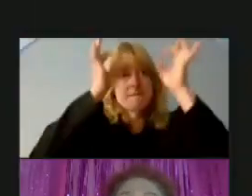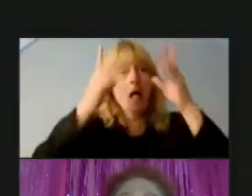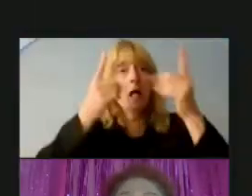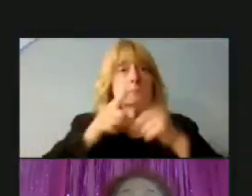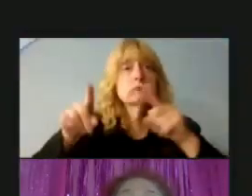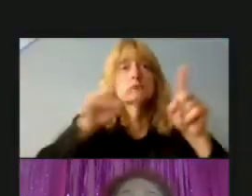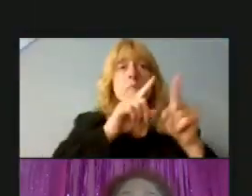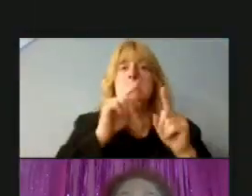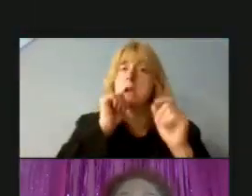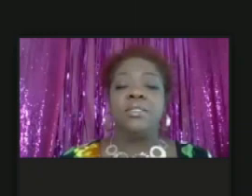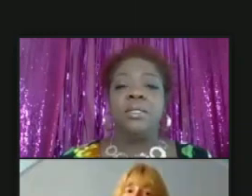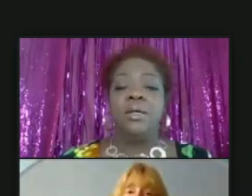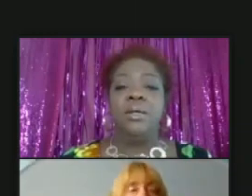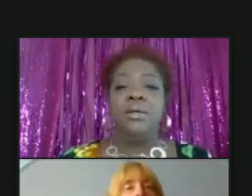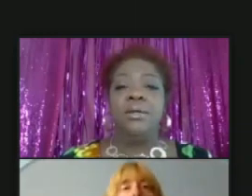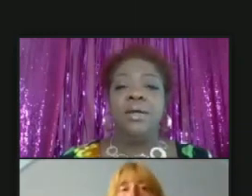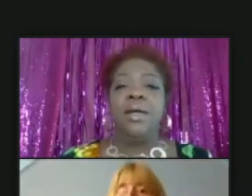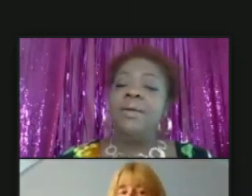people, it's about